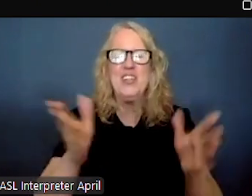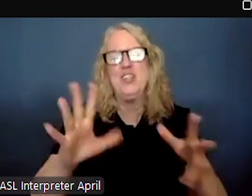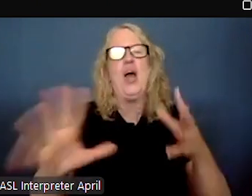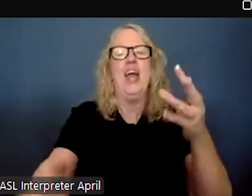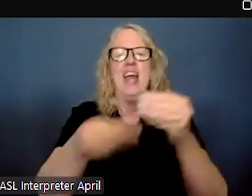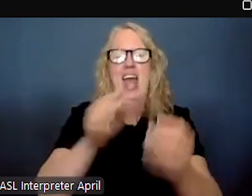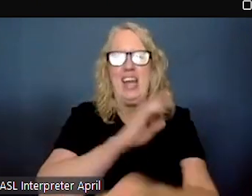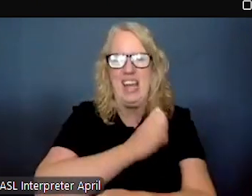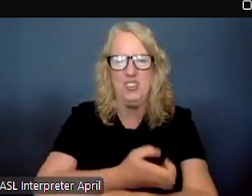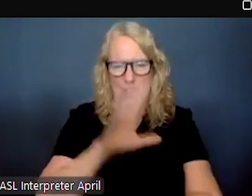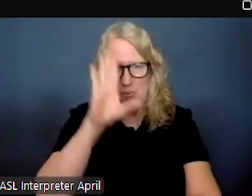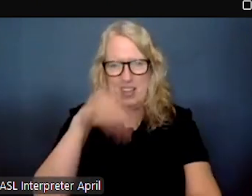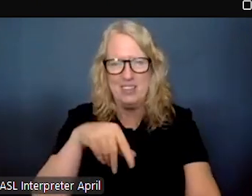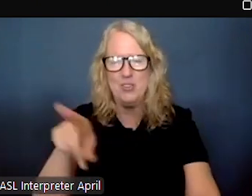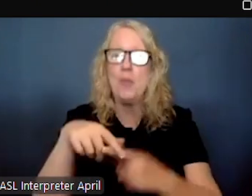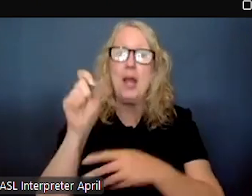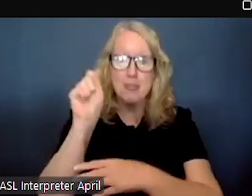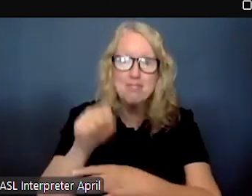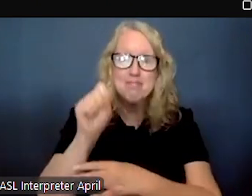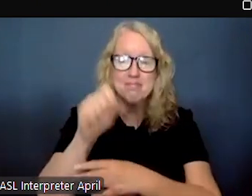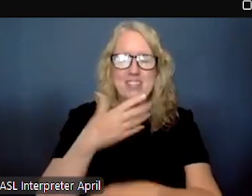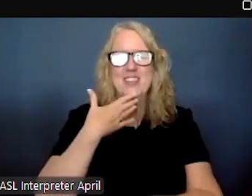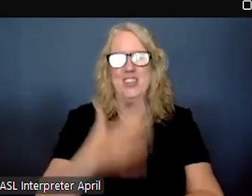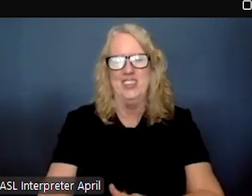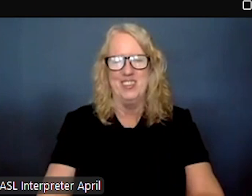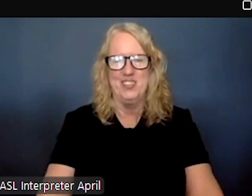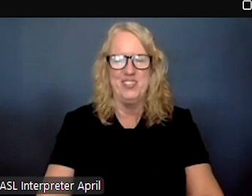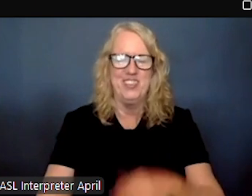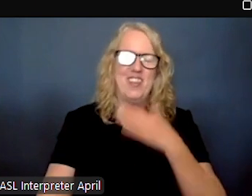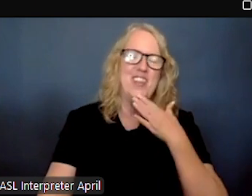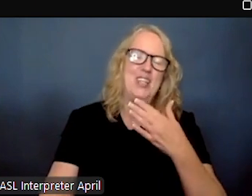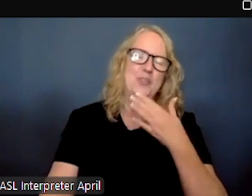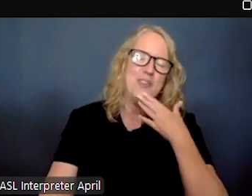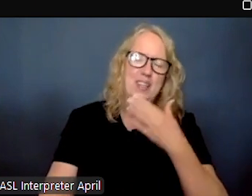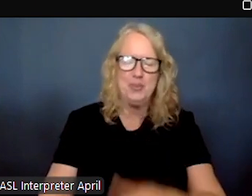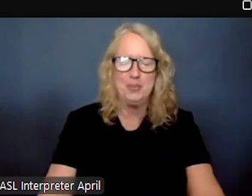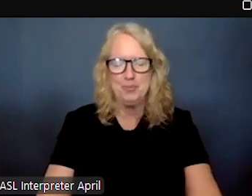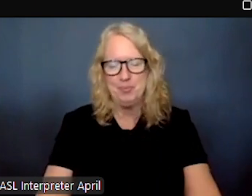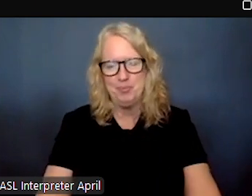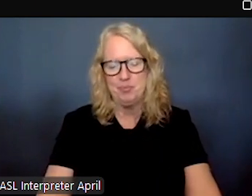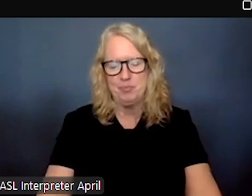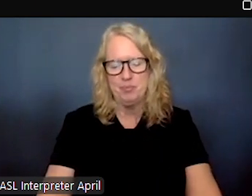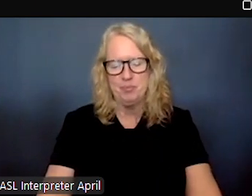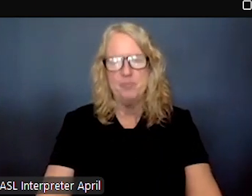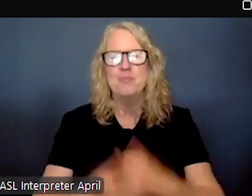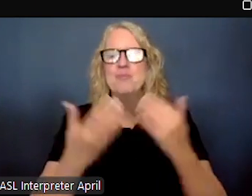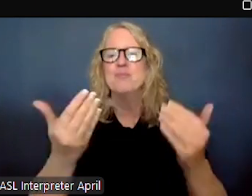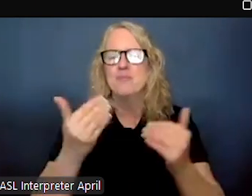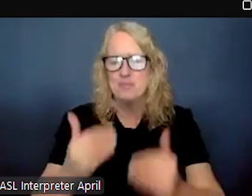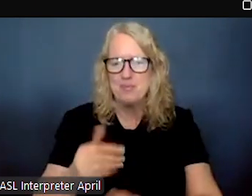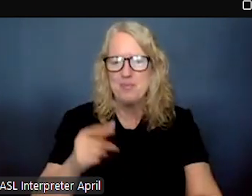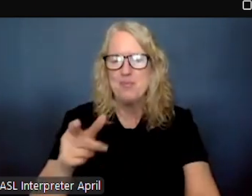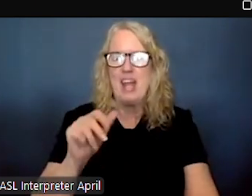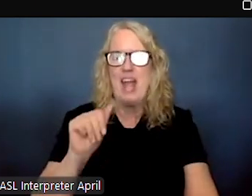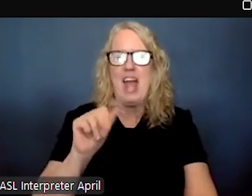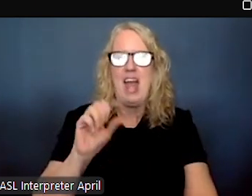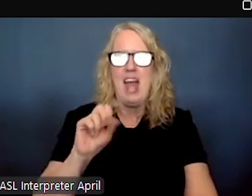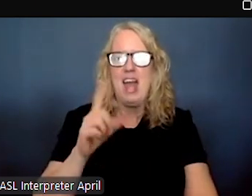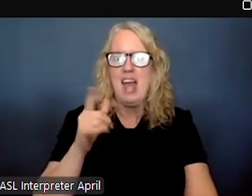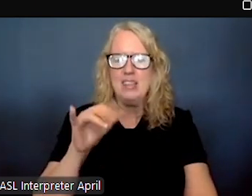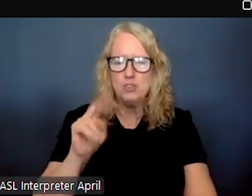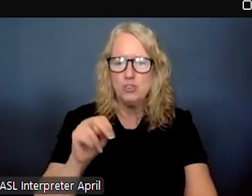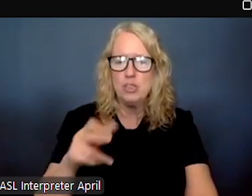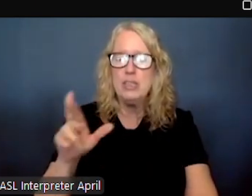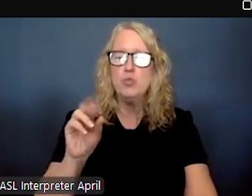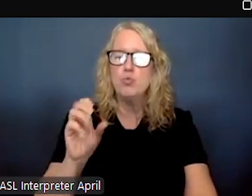So I just want you to know that was a good thing. Thank you. Thank you. So let's go to Ashlyn Crosby.